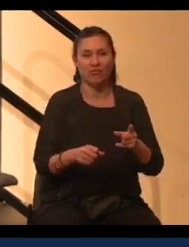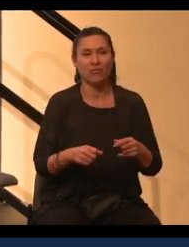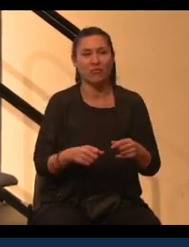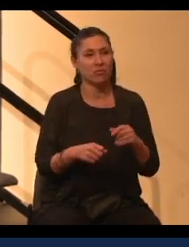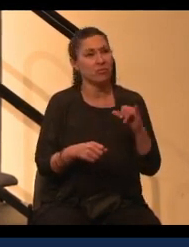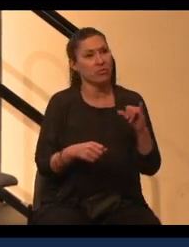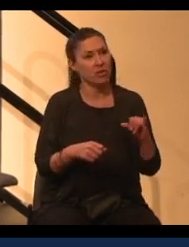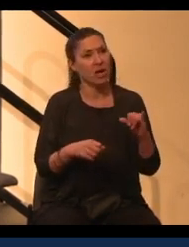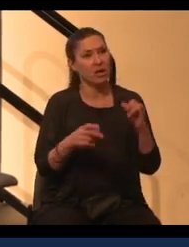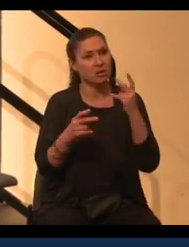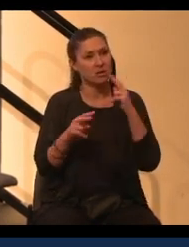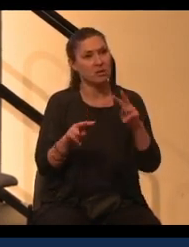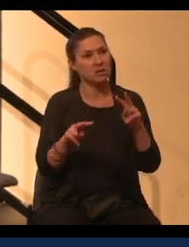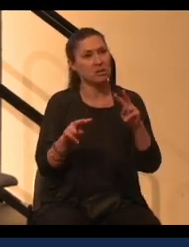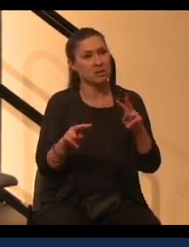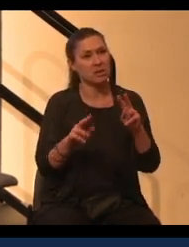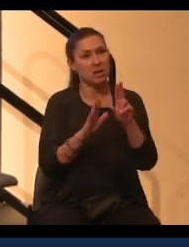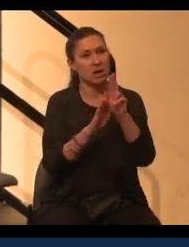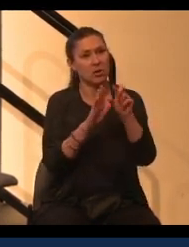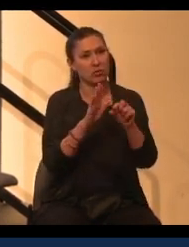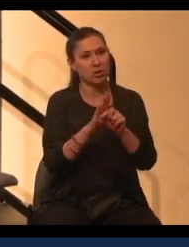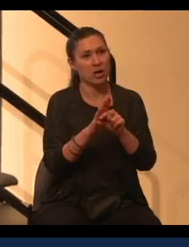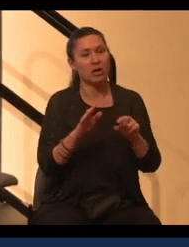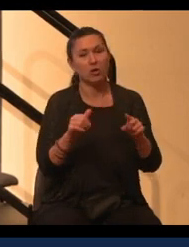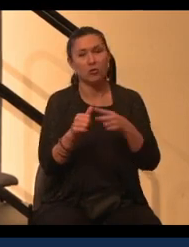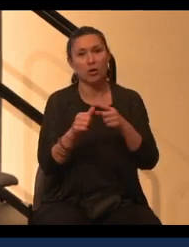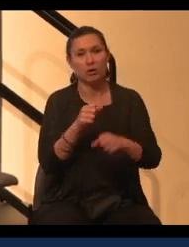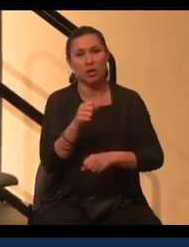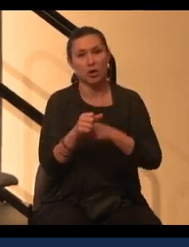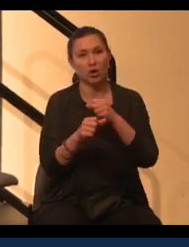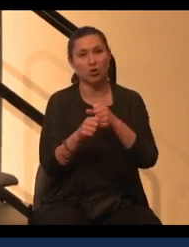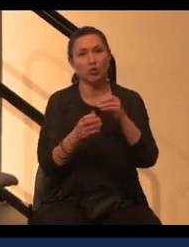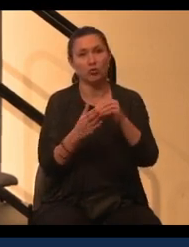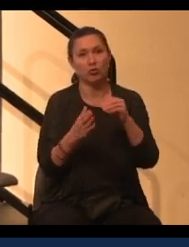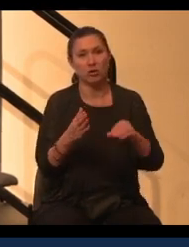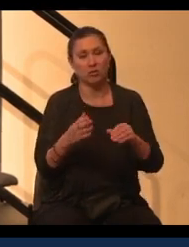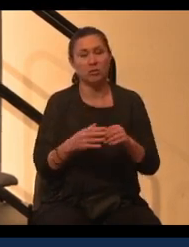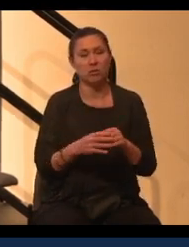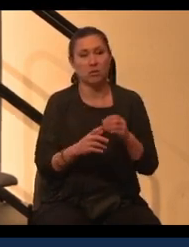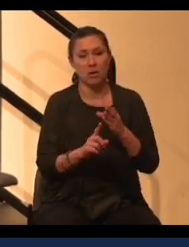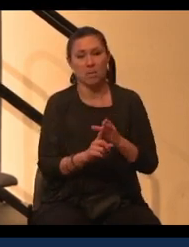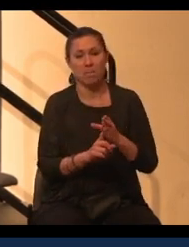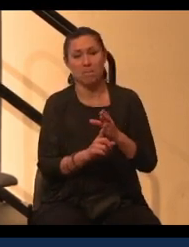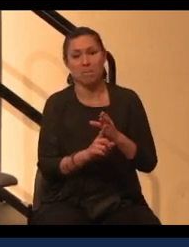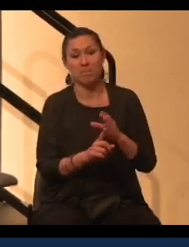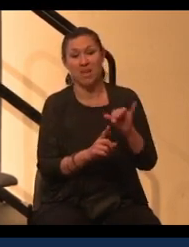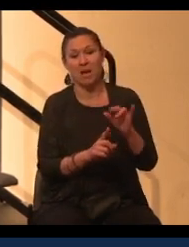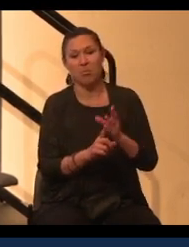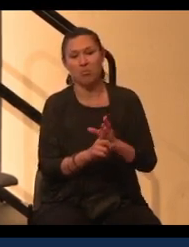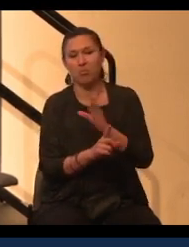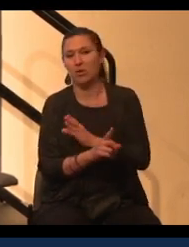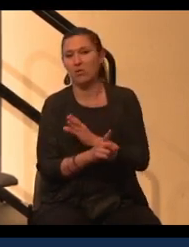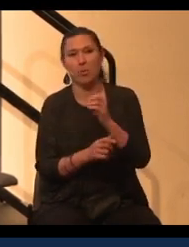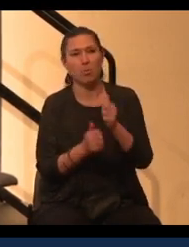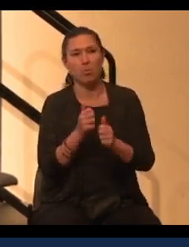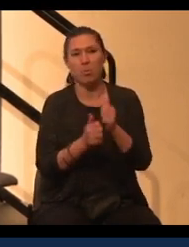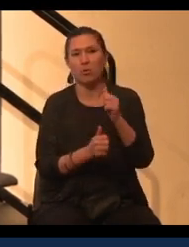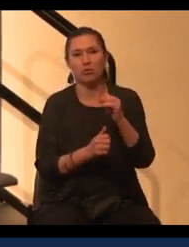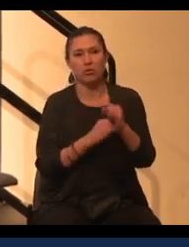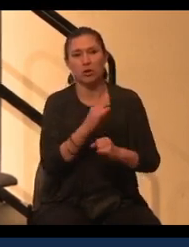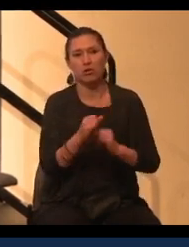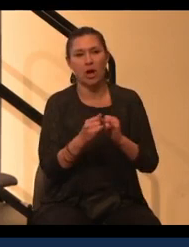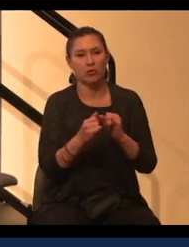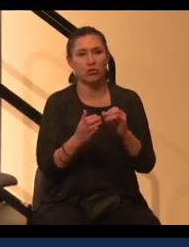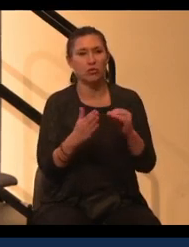the undergraduate level, especially at the first year level of students. Prior to this, most of the international students at